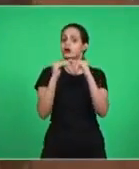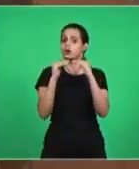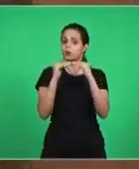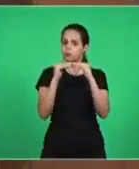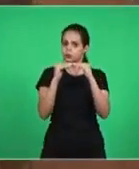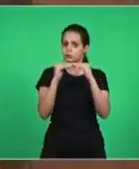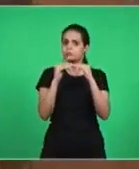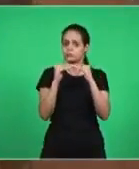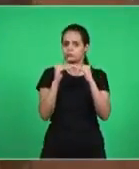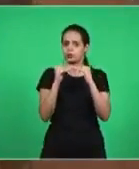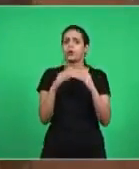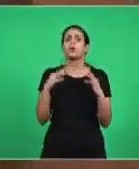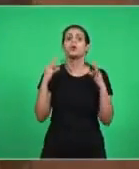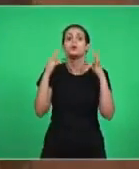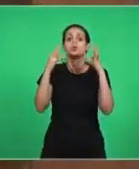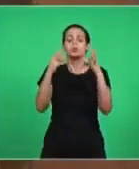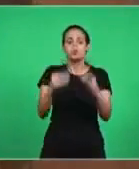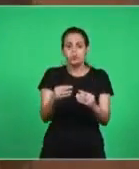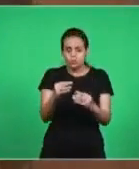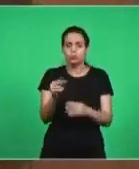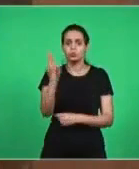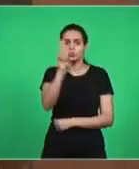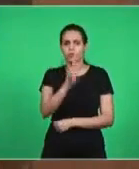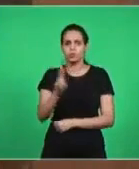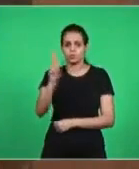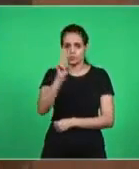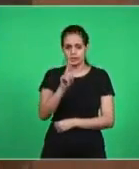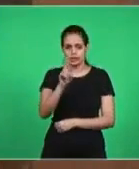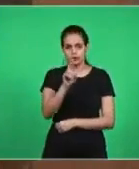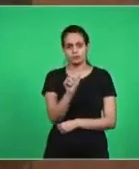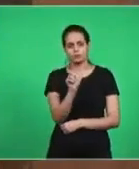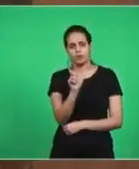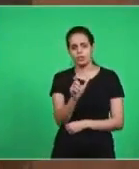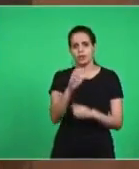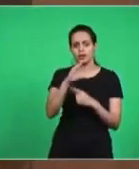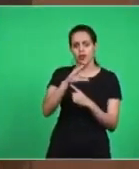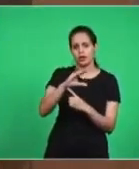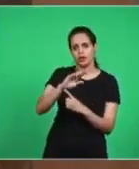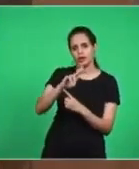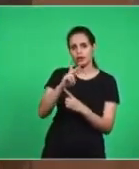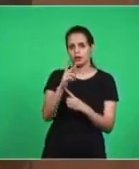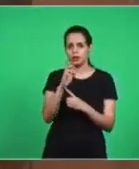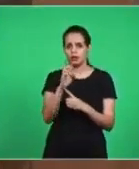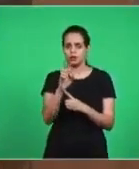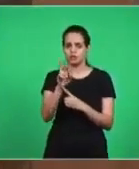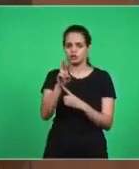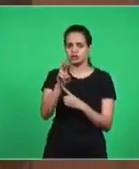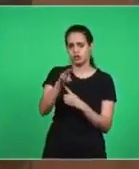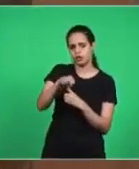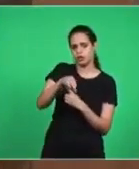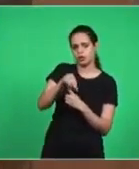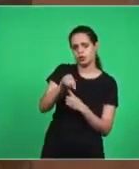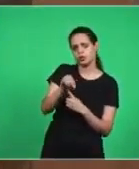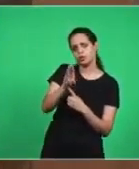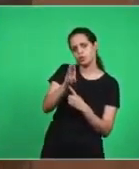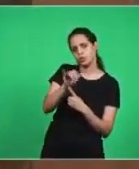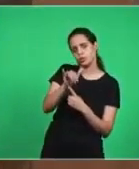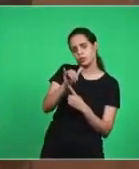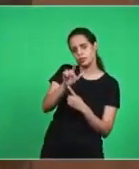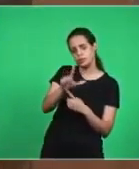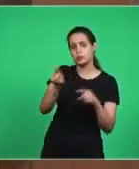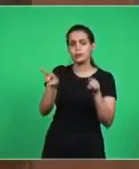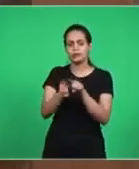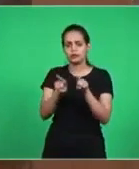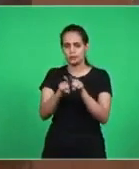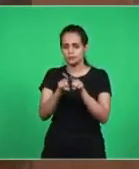the facts, because in fact the words that were used here for Chernobyl as this plant that was written in the book of Revelation as